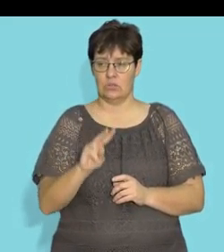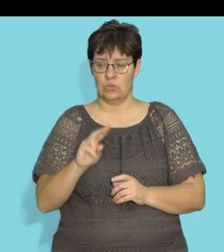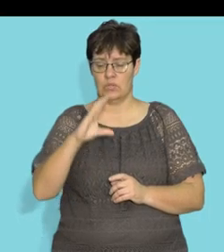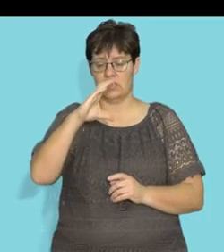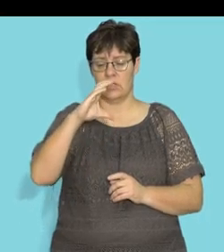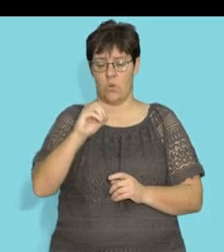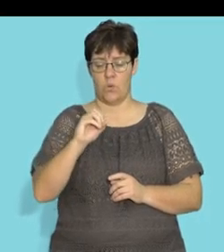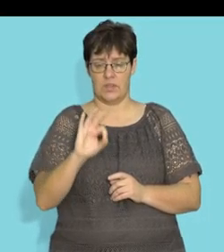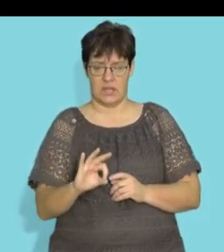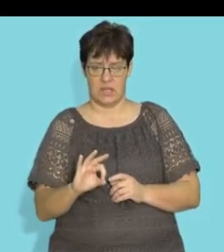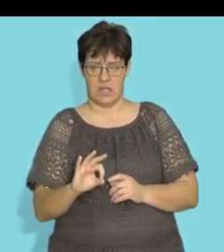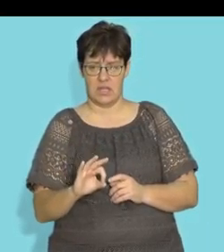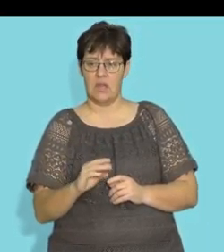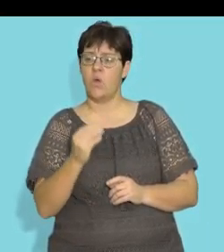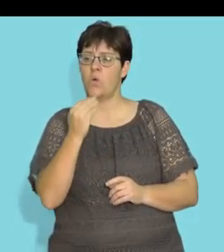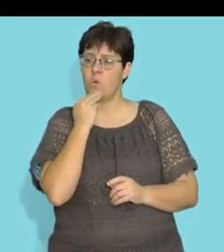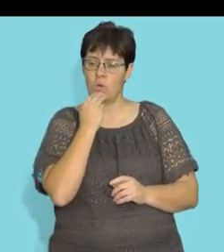less than 7.